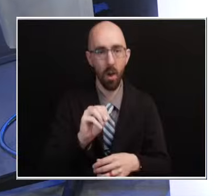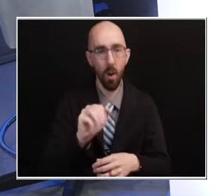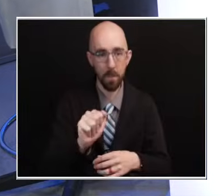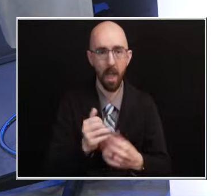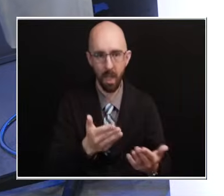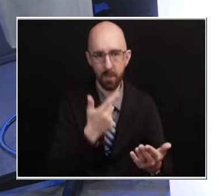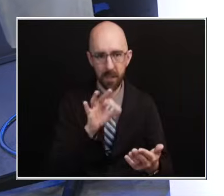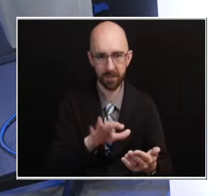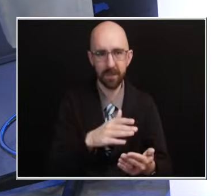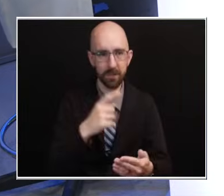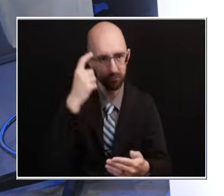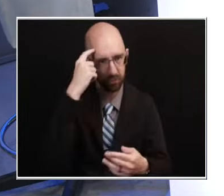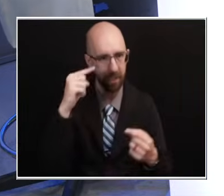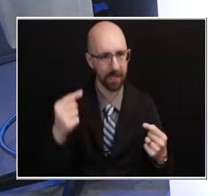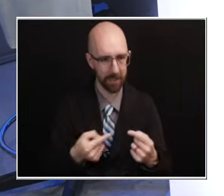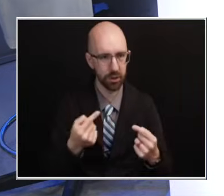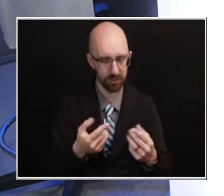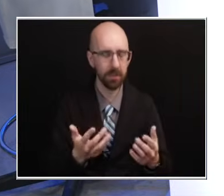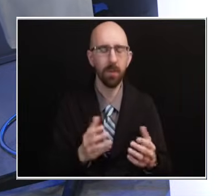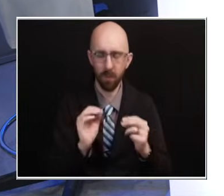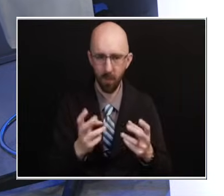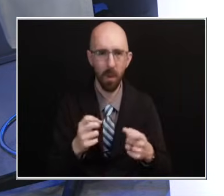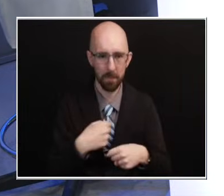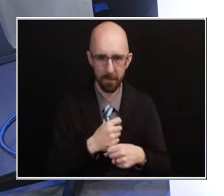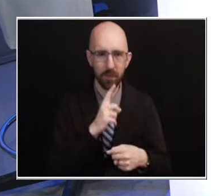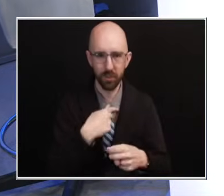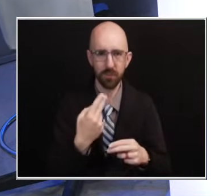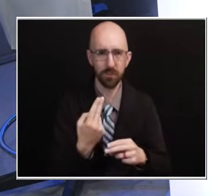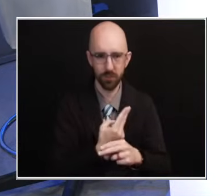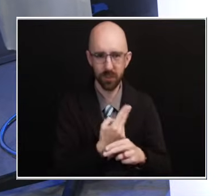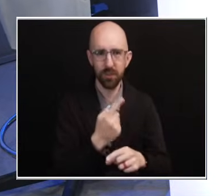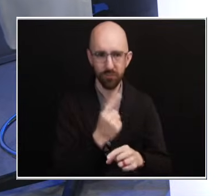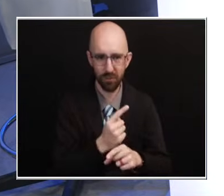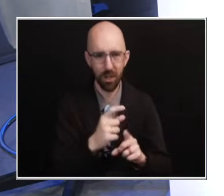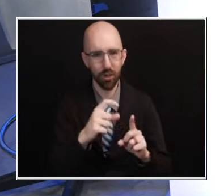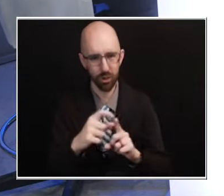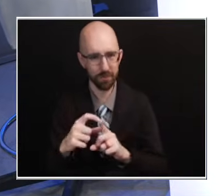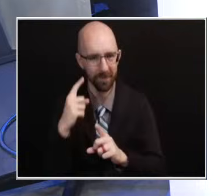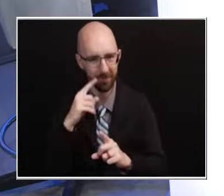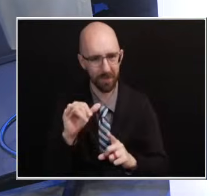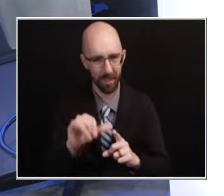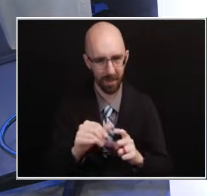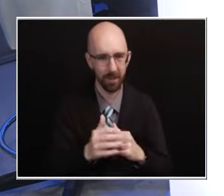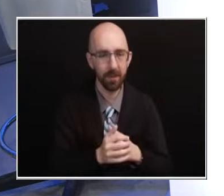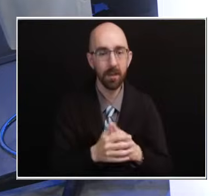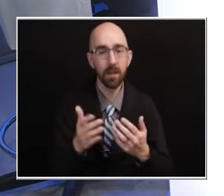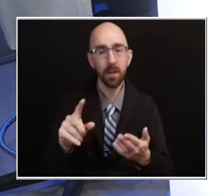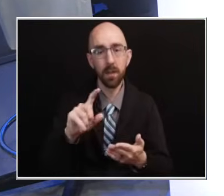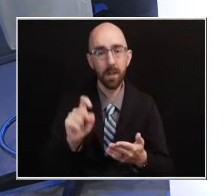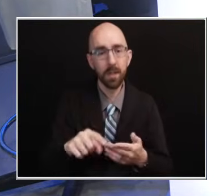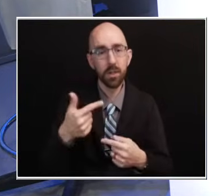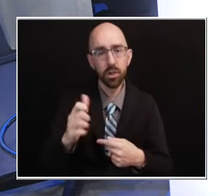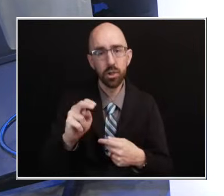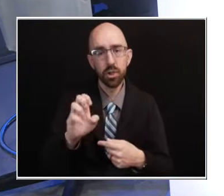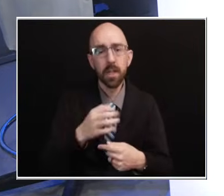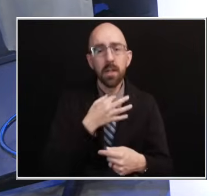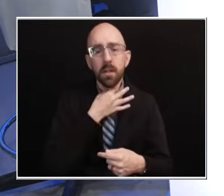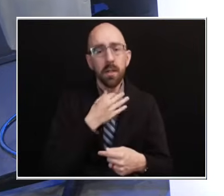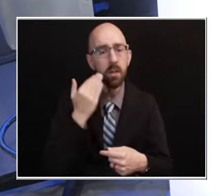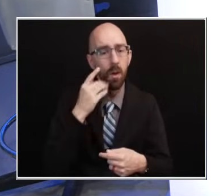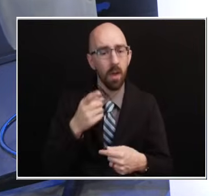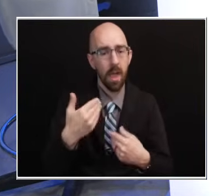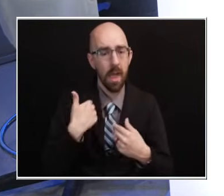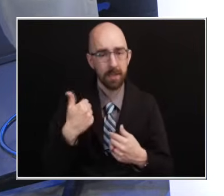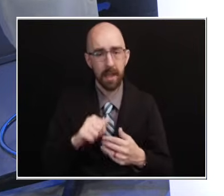injury. because of the brain injury. Okay, just wanted to make sure I was using the proper terminology. Okay, question. Jean wants to know if Scott has any lingering